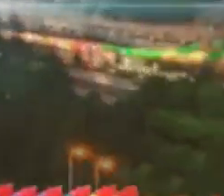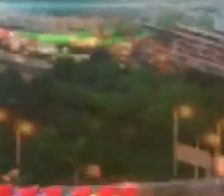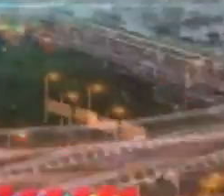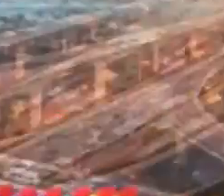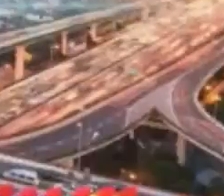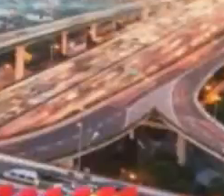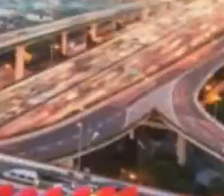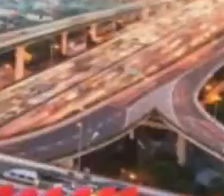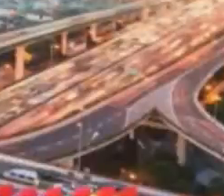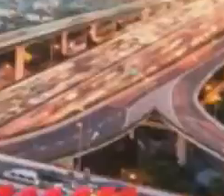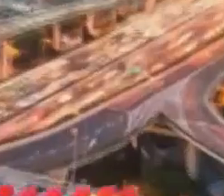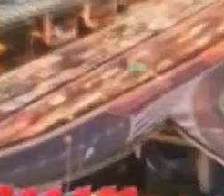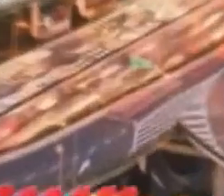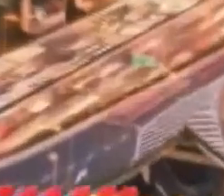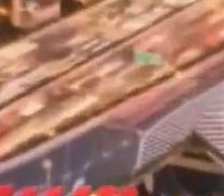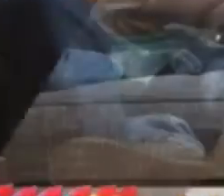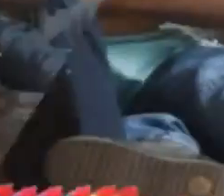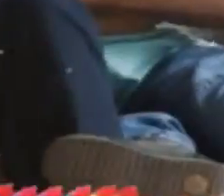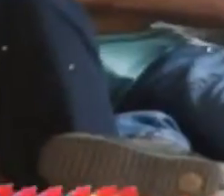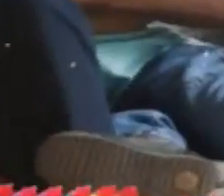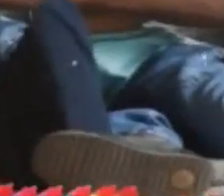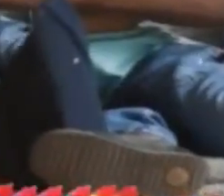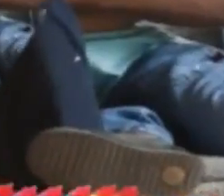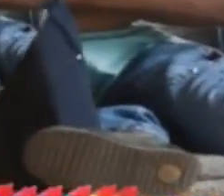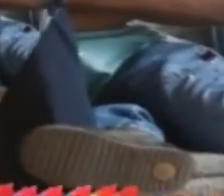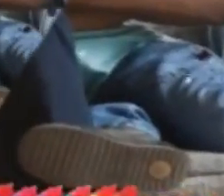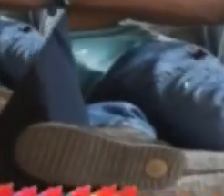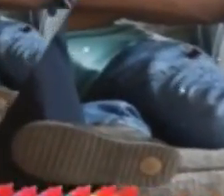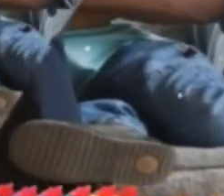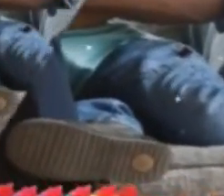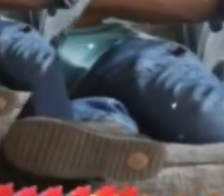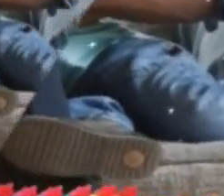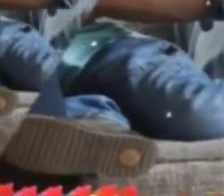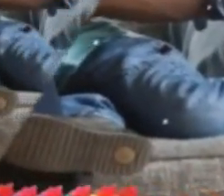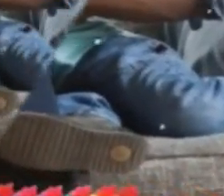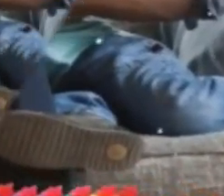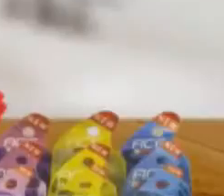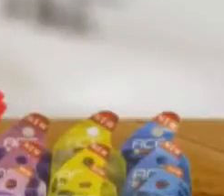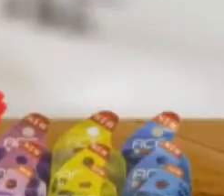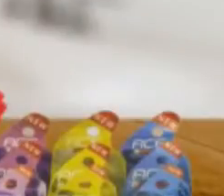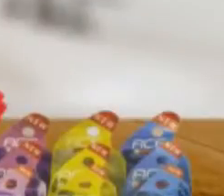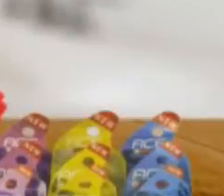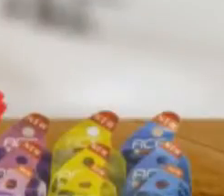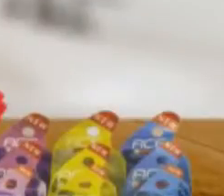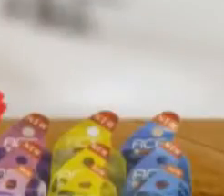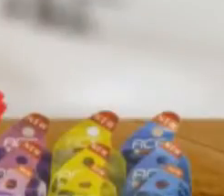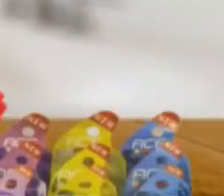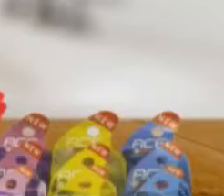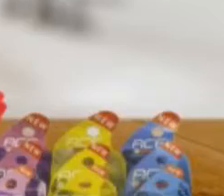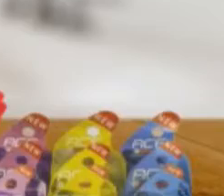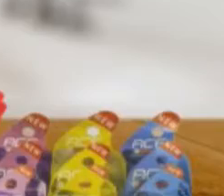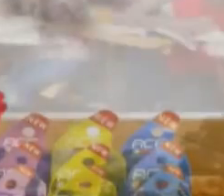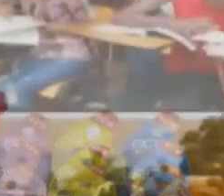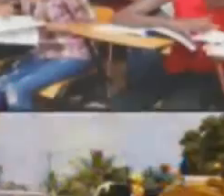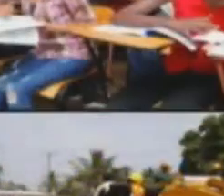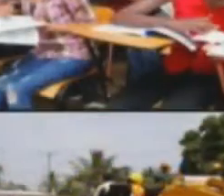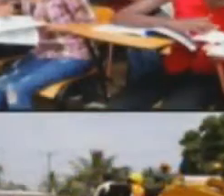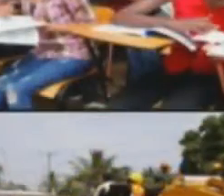space that you visit. Ace Cleaning products are a sure way of feeling safe and secure in your home.